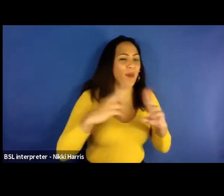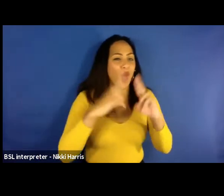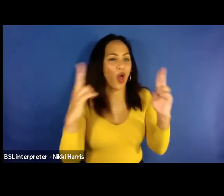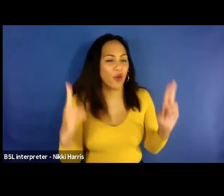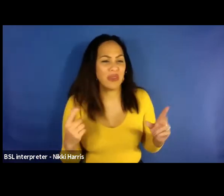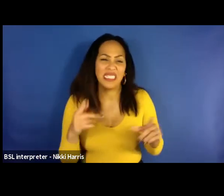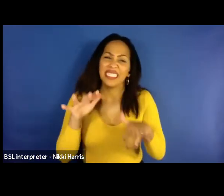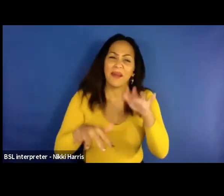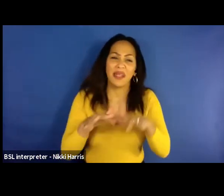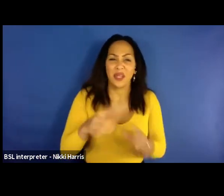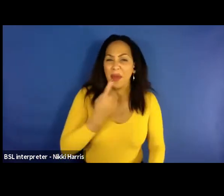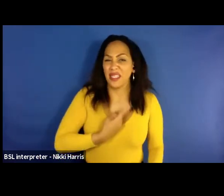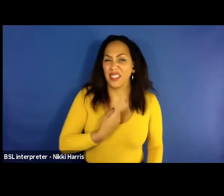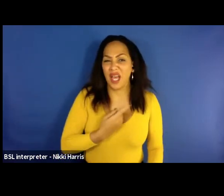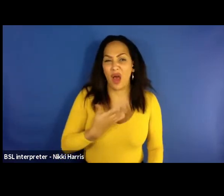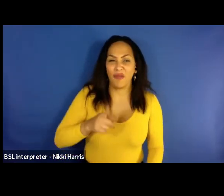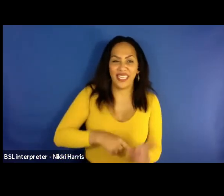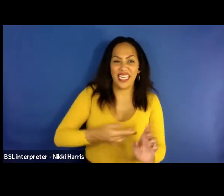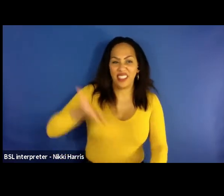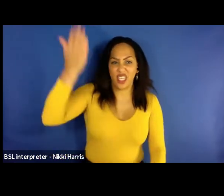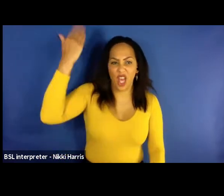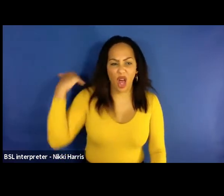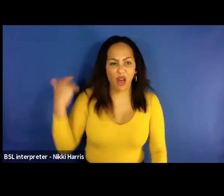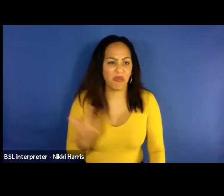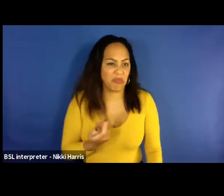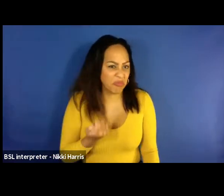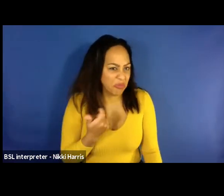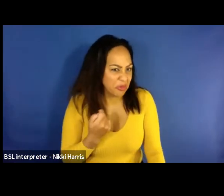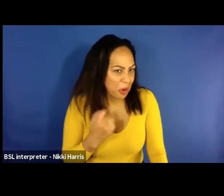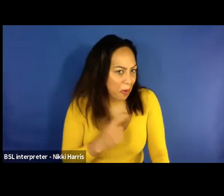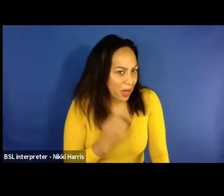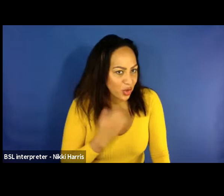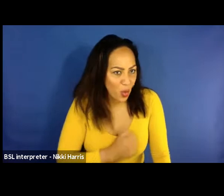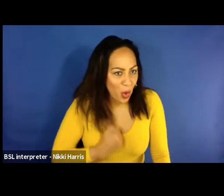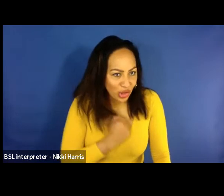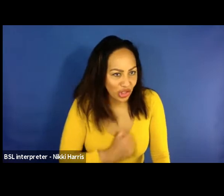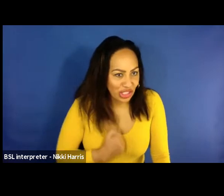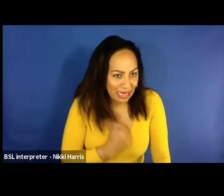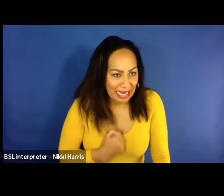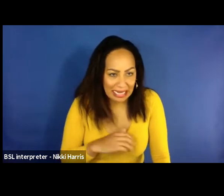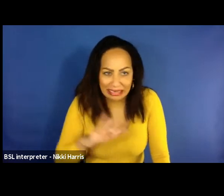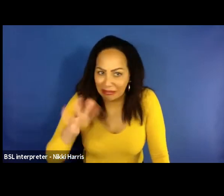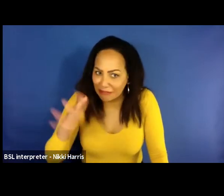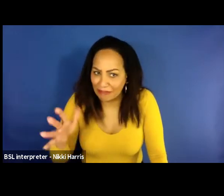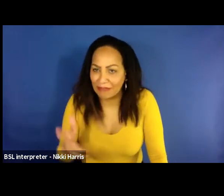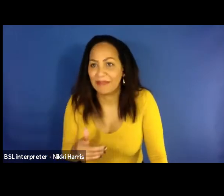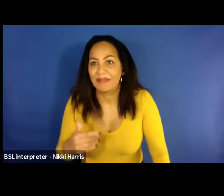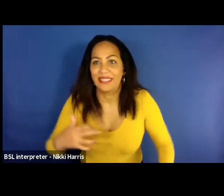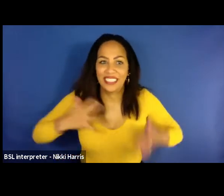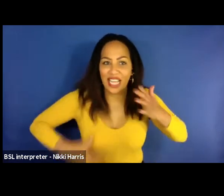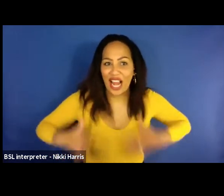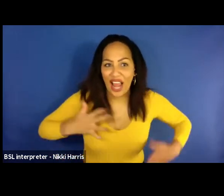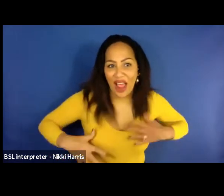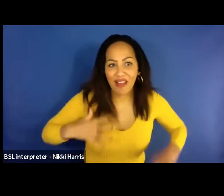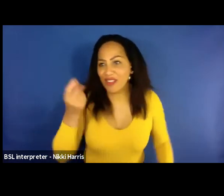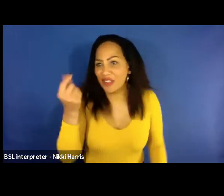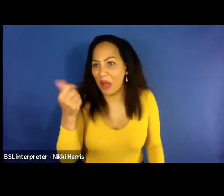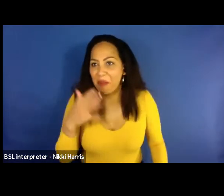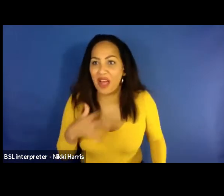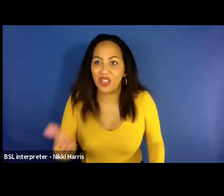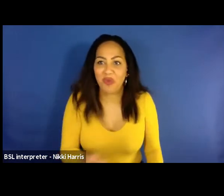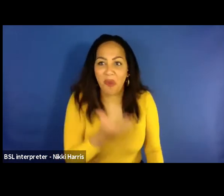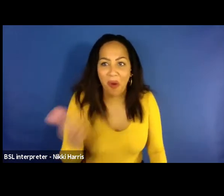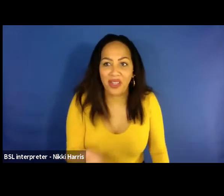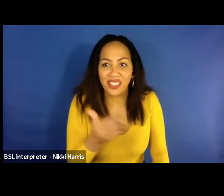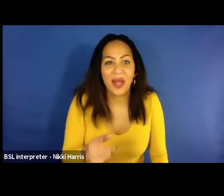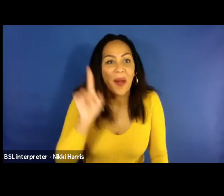university. He probably didn't wash as much as he should have. He probably didn't wash his clothes very often. But at the same time, he wanted to have